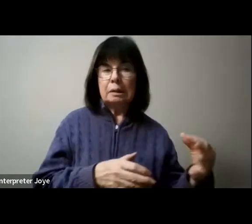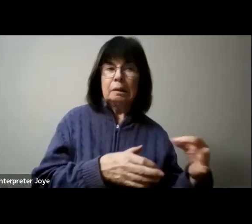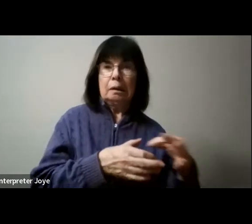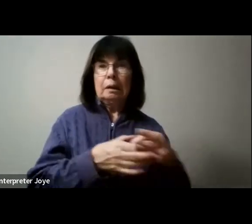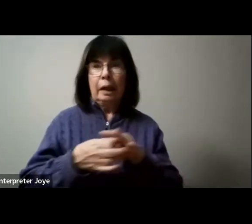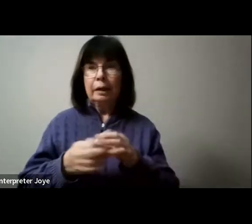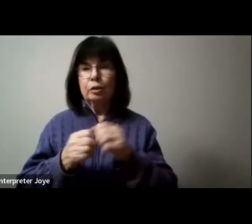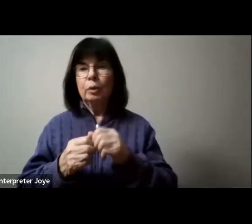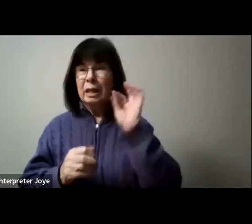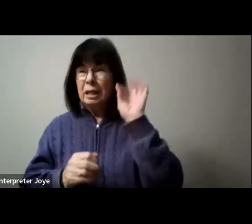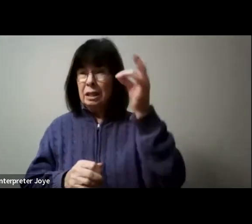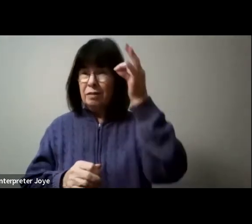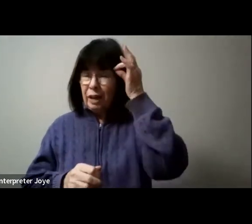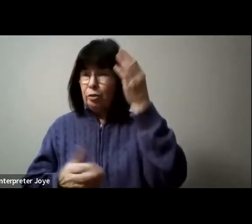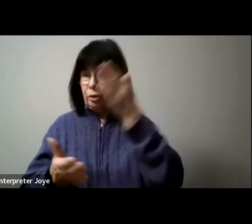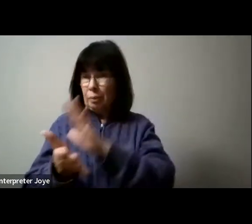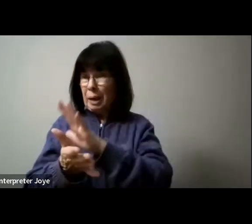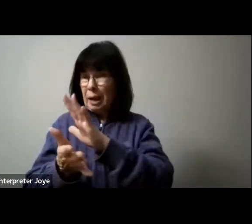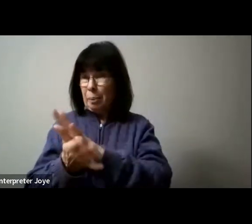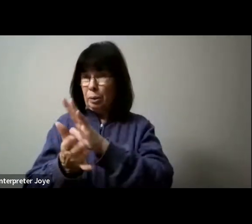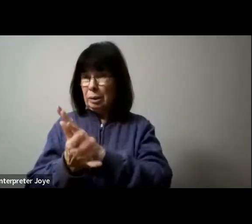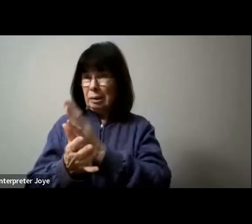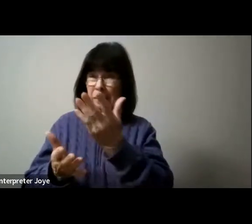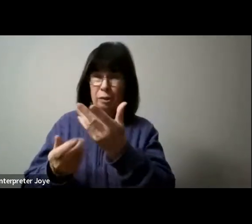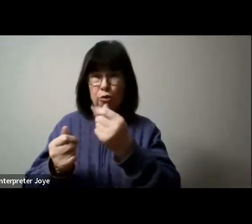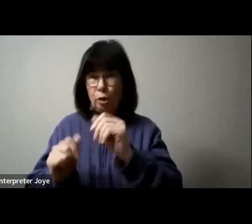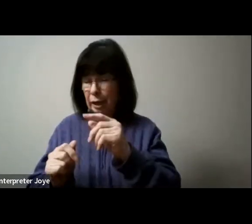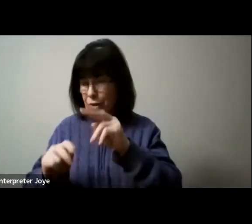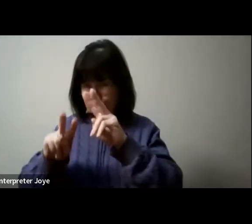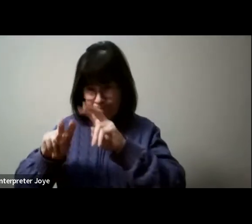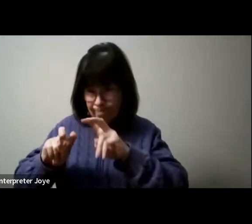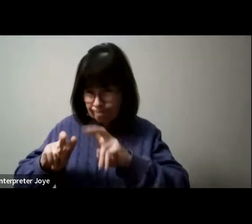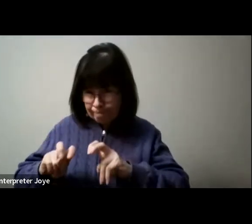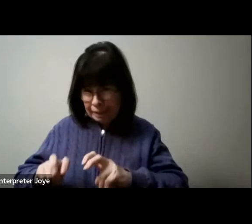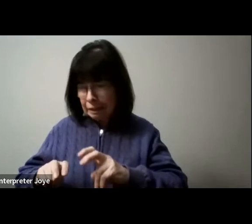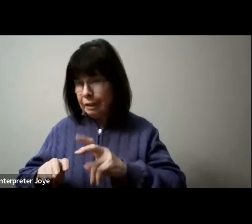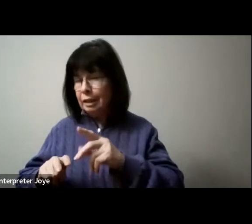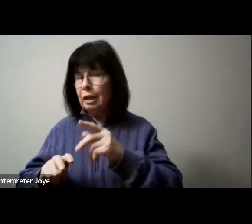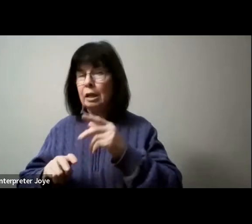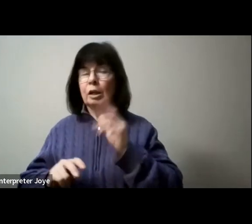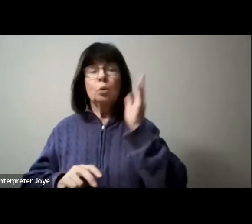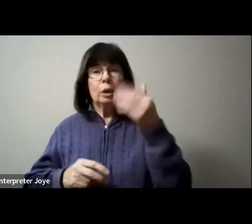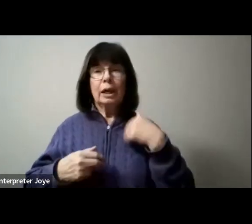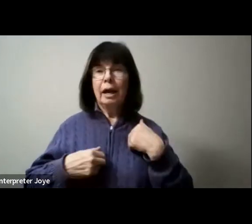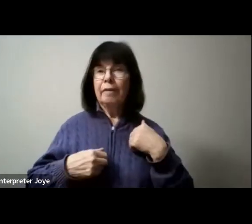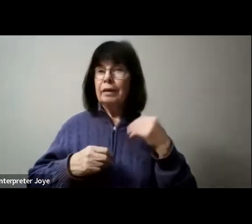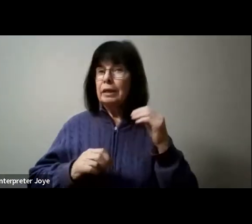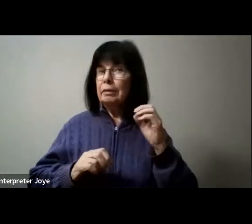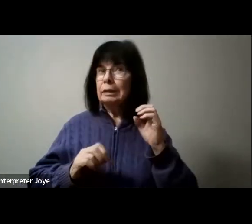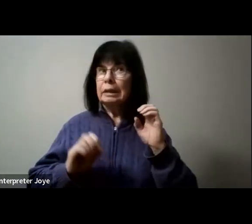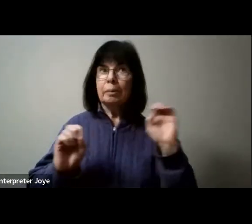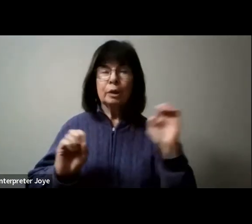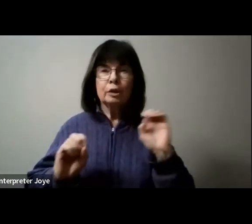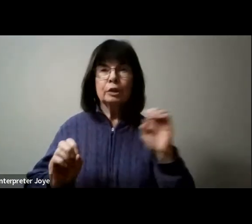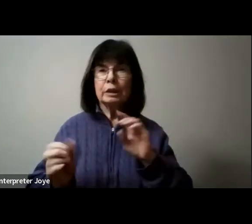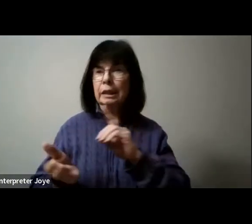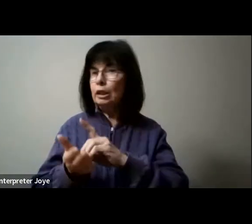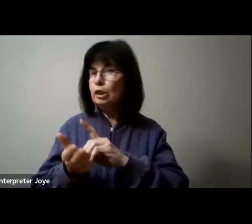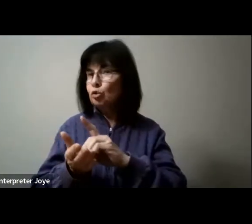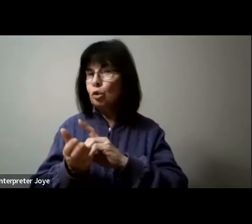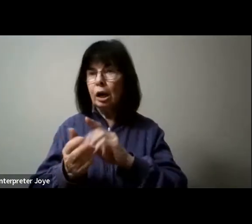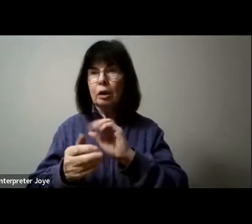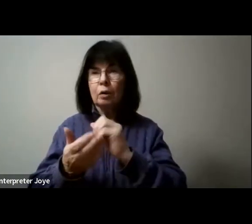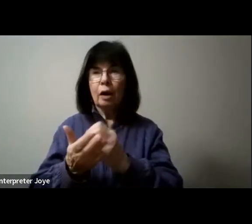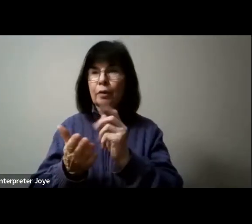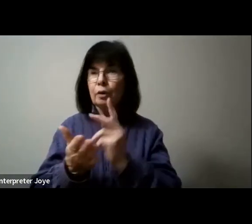declarations that we're still trying to get a handle on. There's going to be emergency drug authorizations that go away.